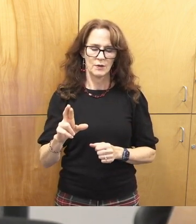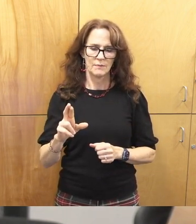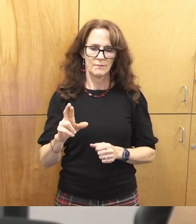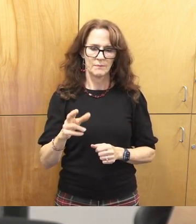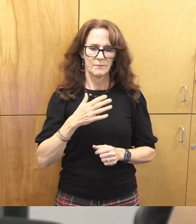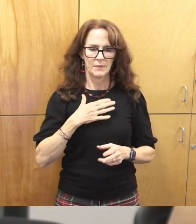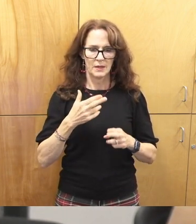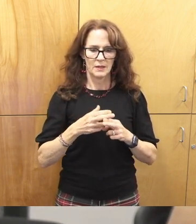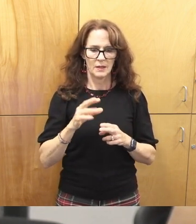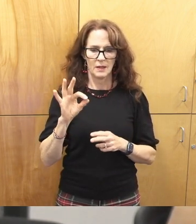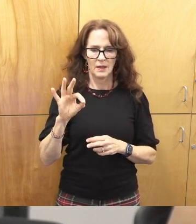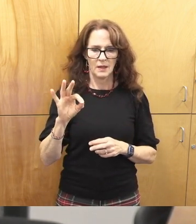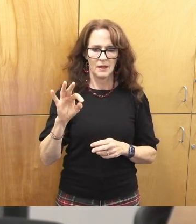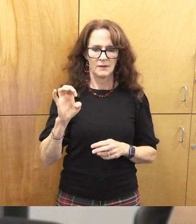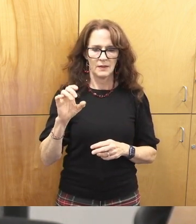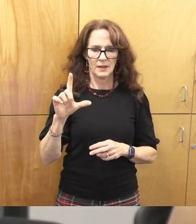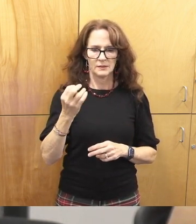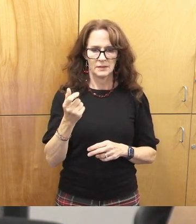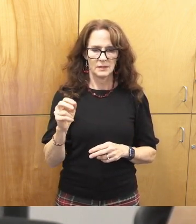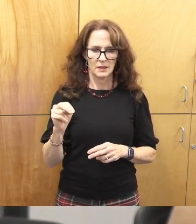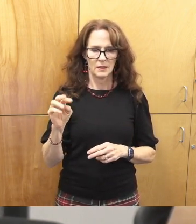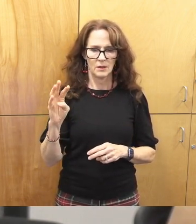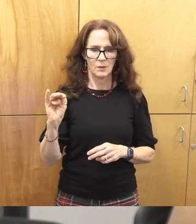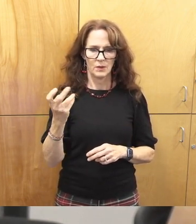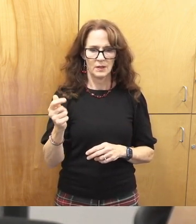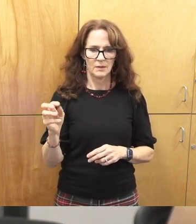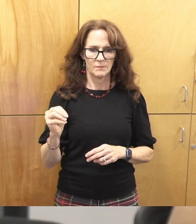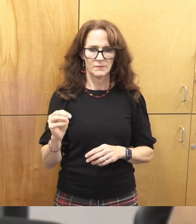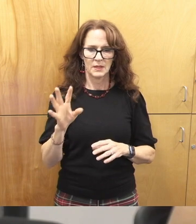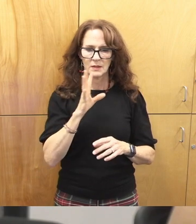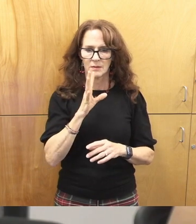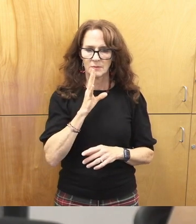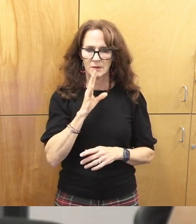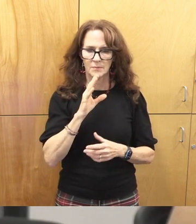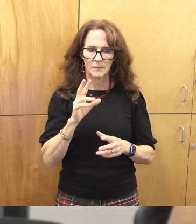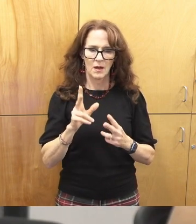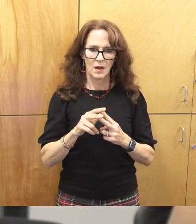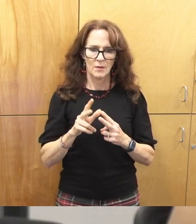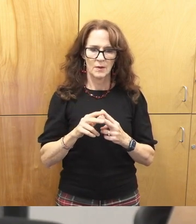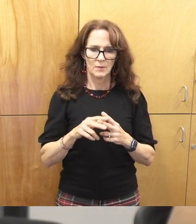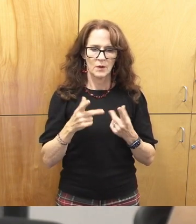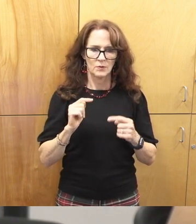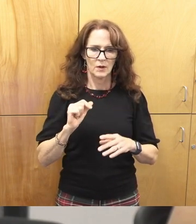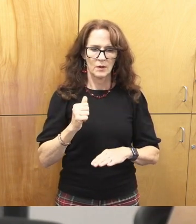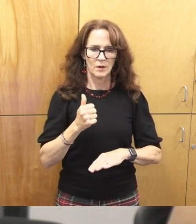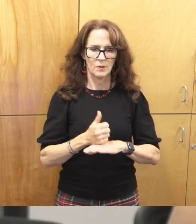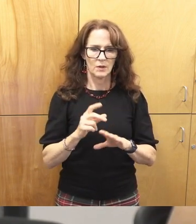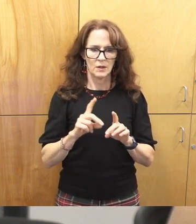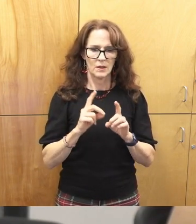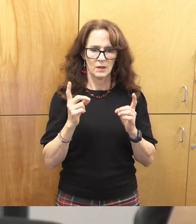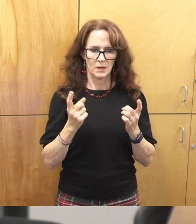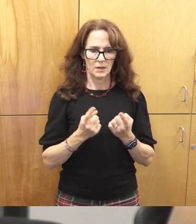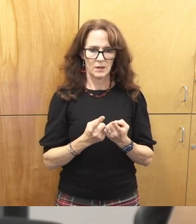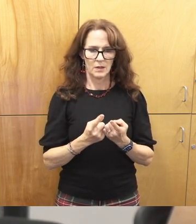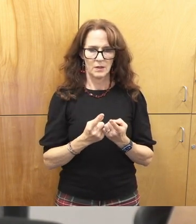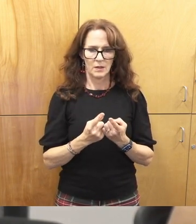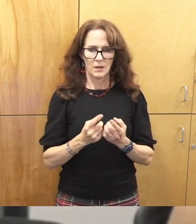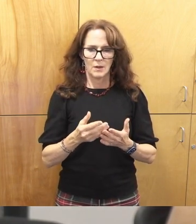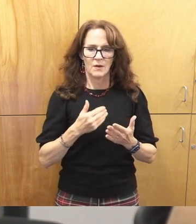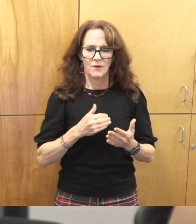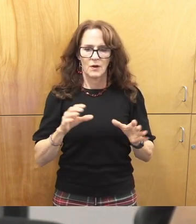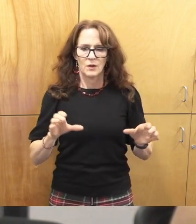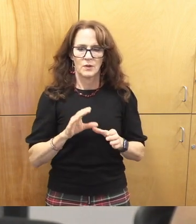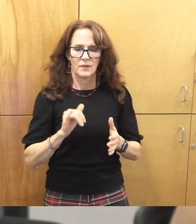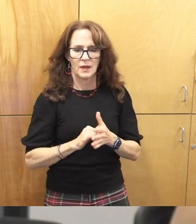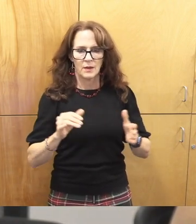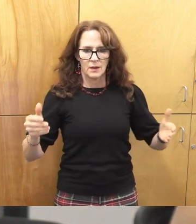My name is Felton Williams, and I'm here to speak on a partnership that we attempted to establish with the district. Before I do that, I